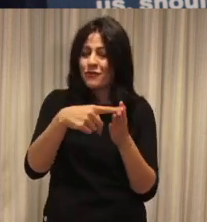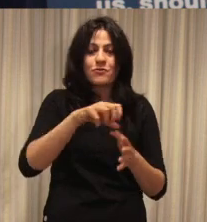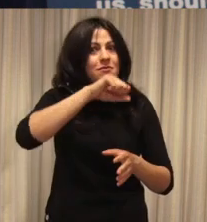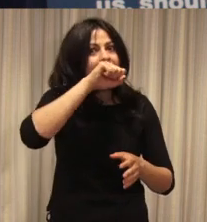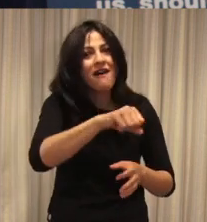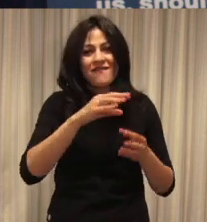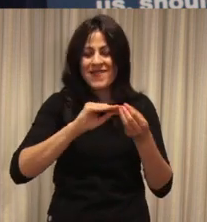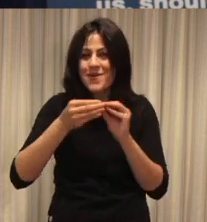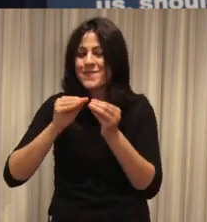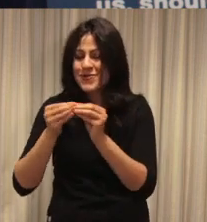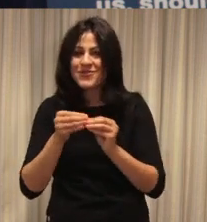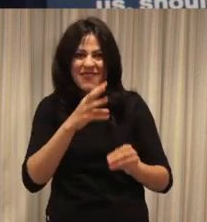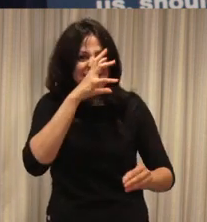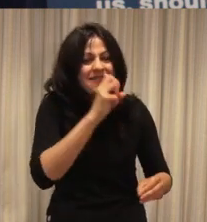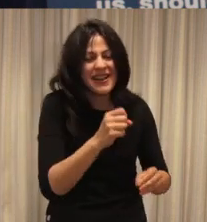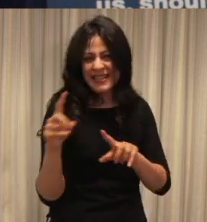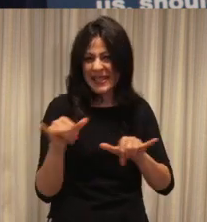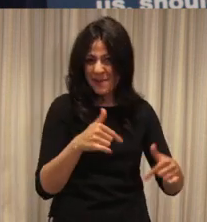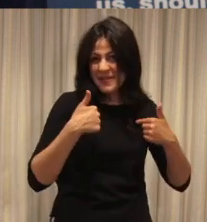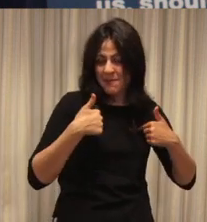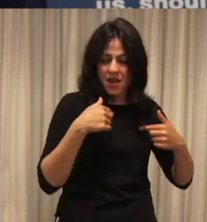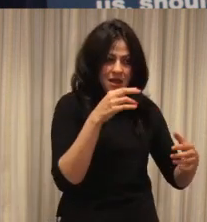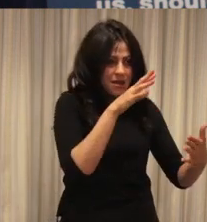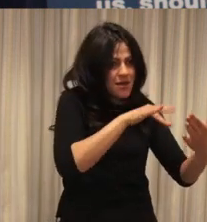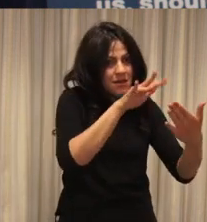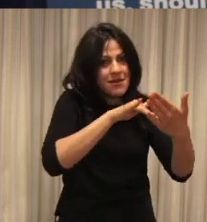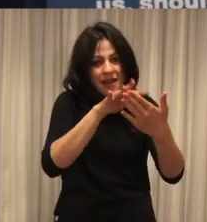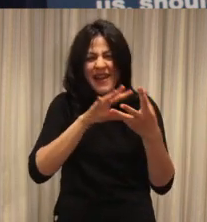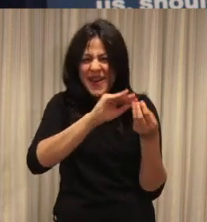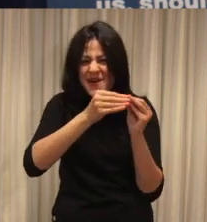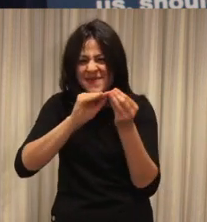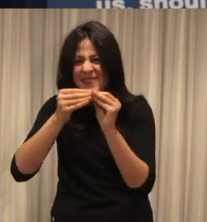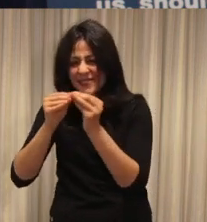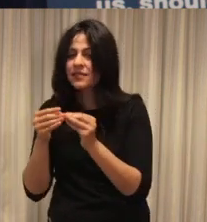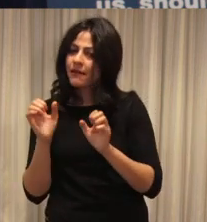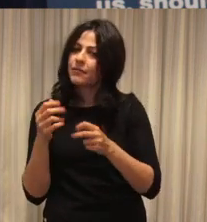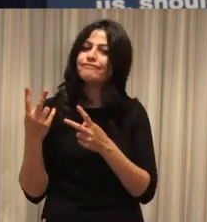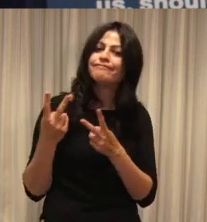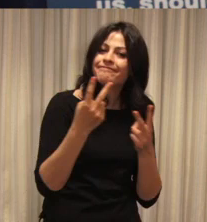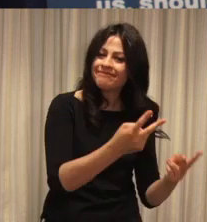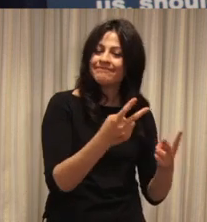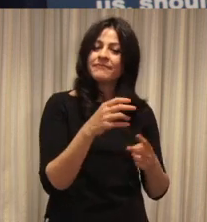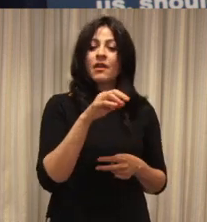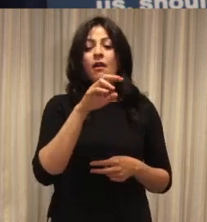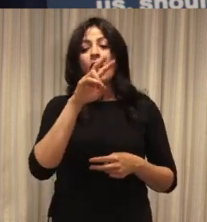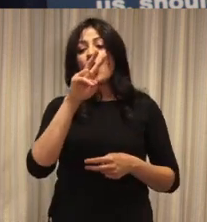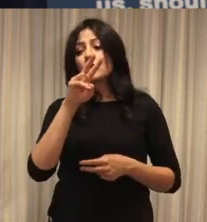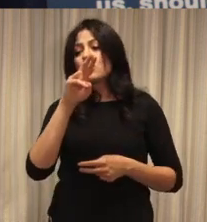there like myself, you can go to our webpage. Again, it's